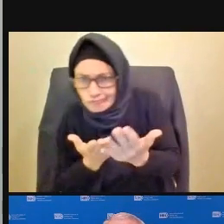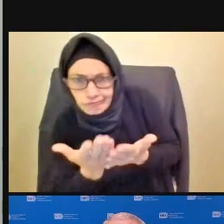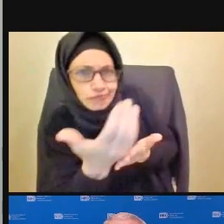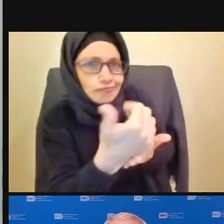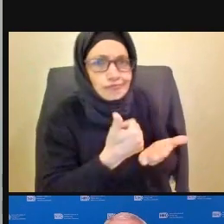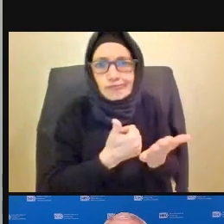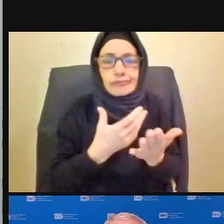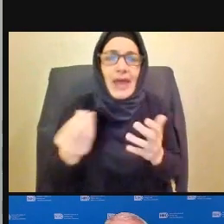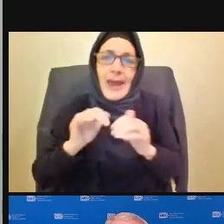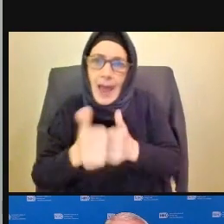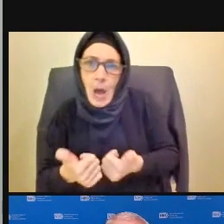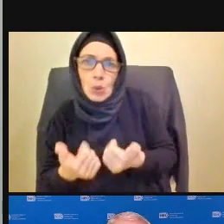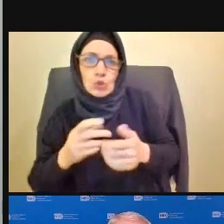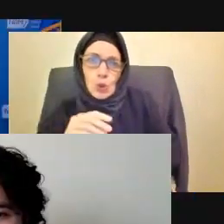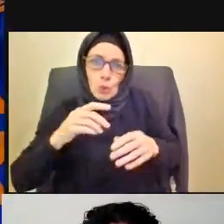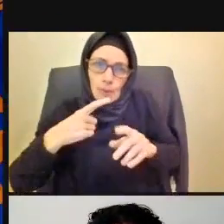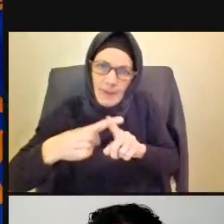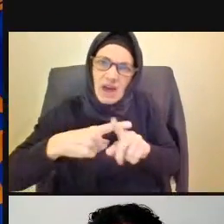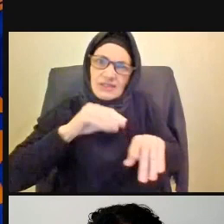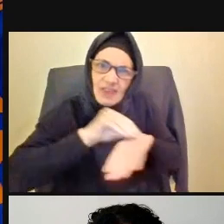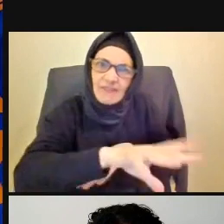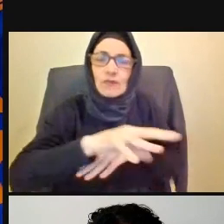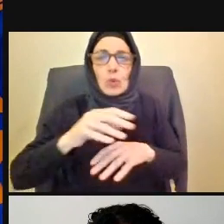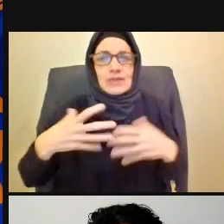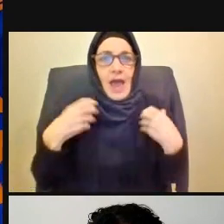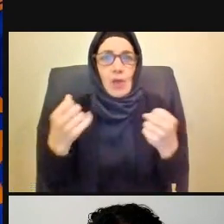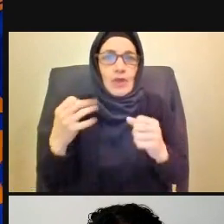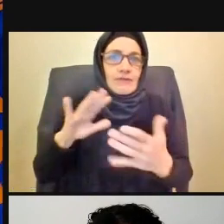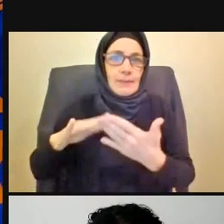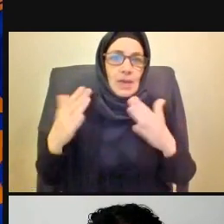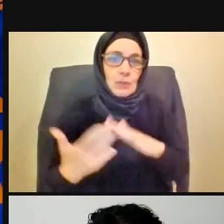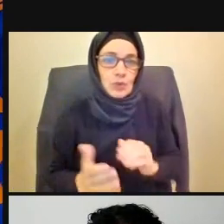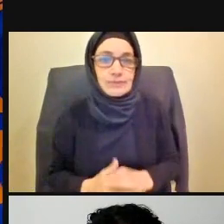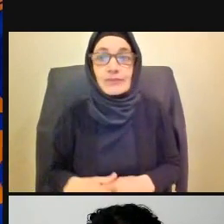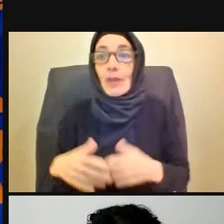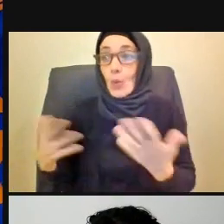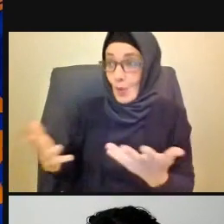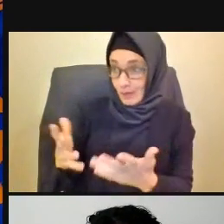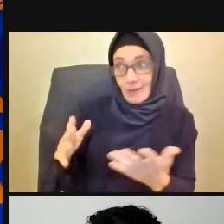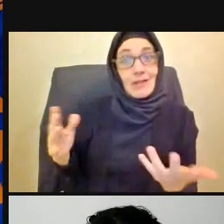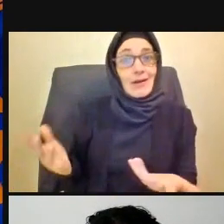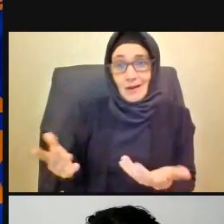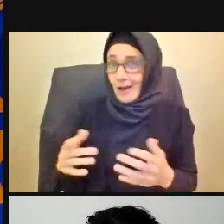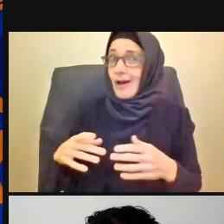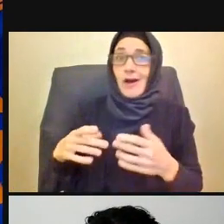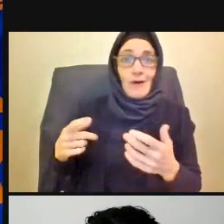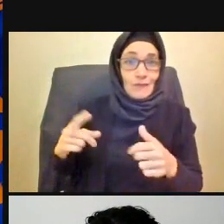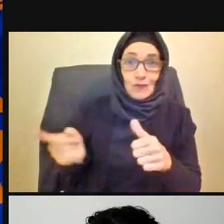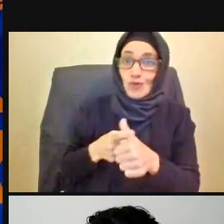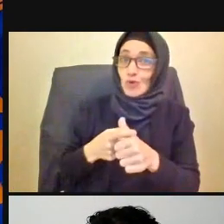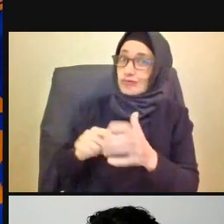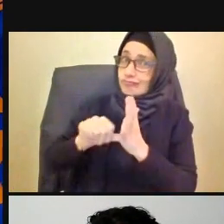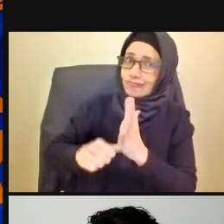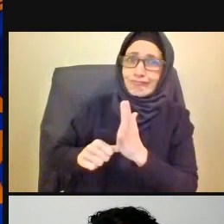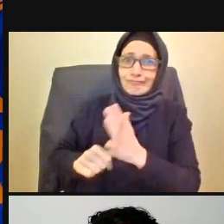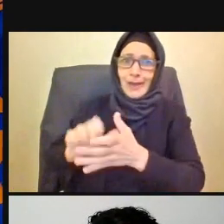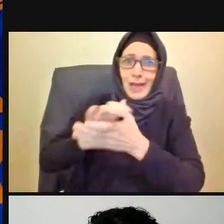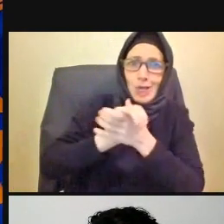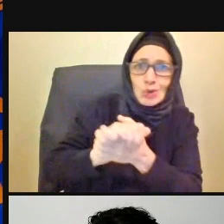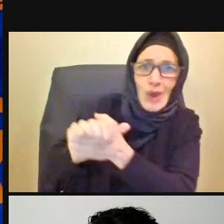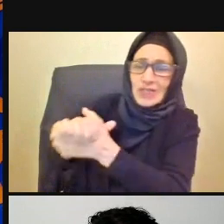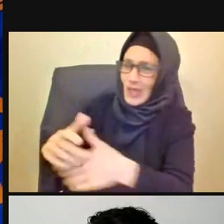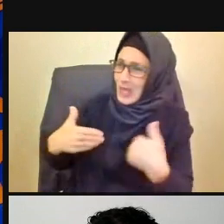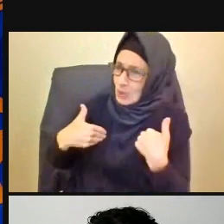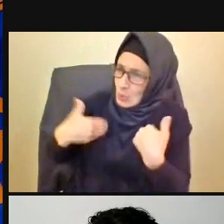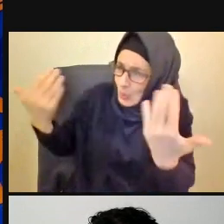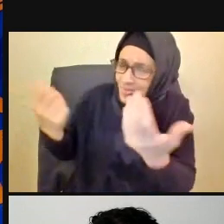their communities? Well, first of all, I would like to congratulate the youth advocates who are doing this because they're